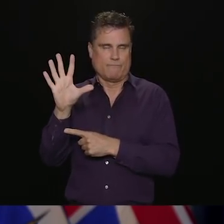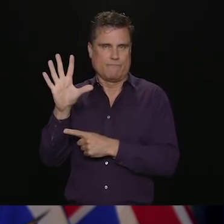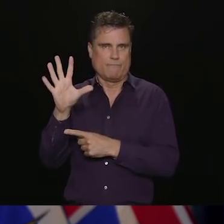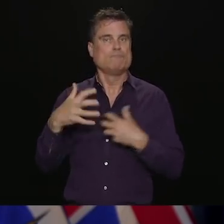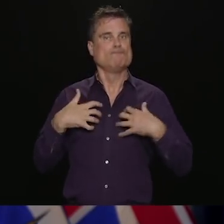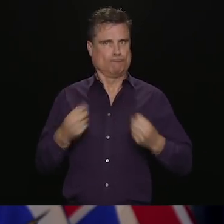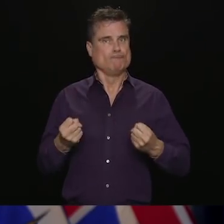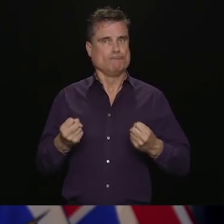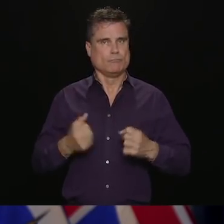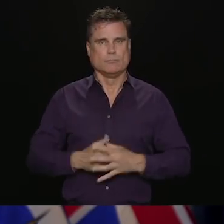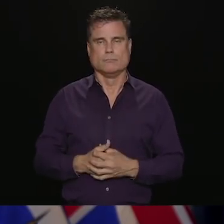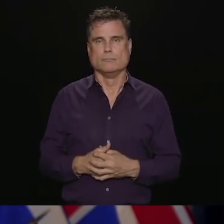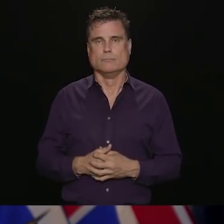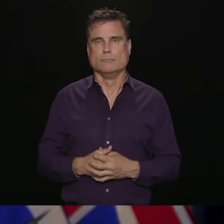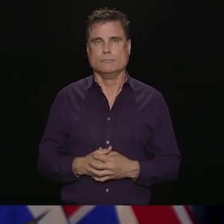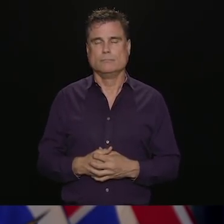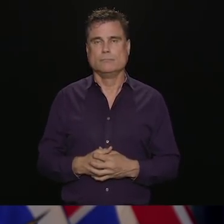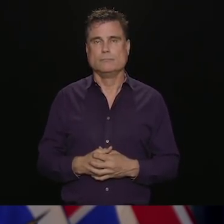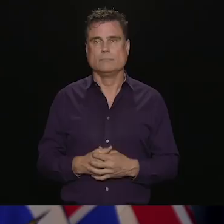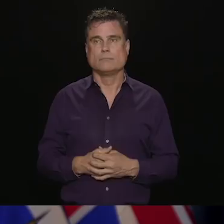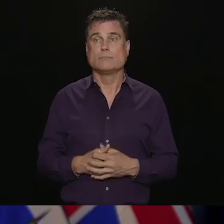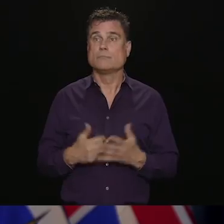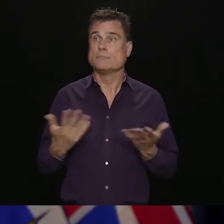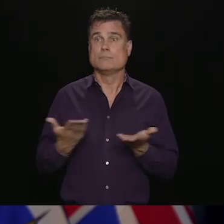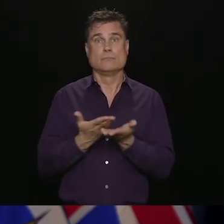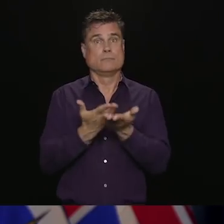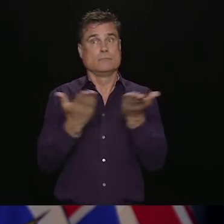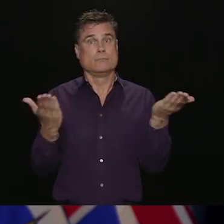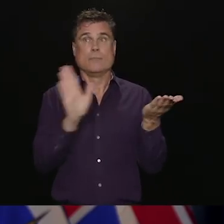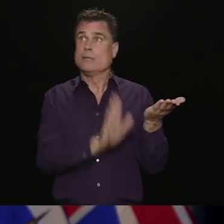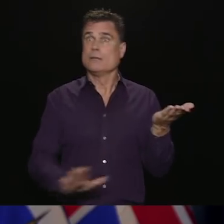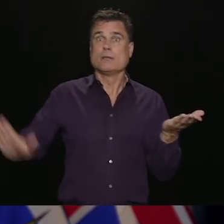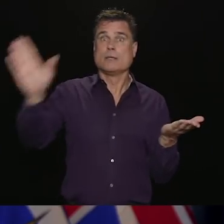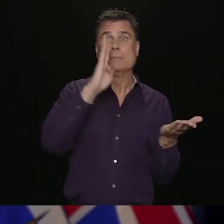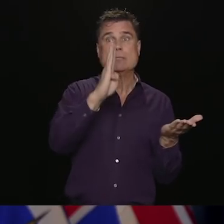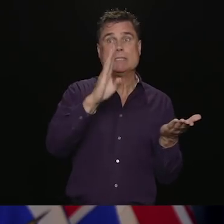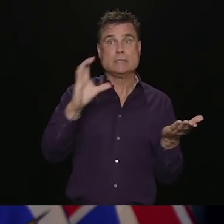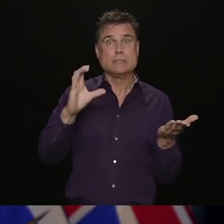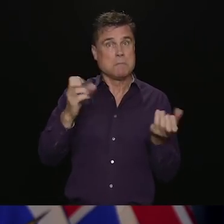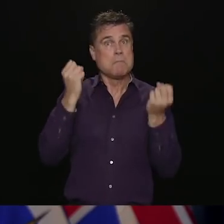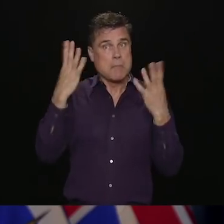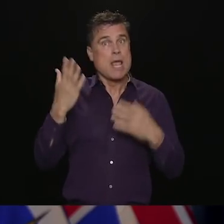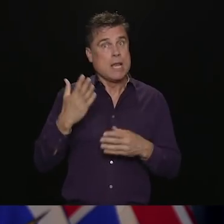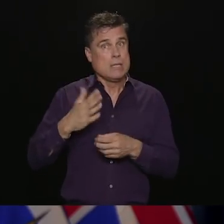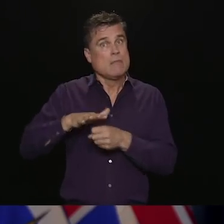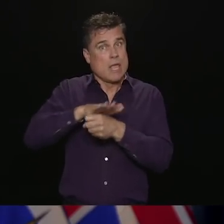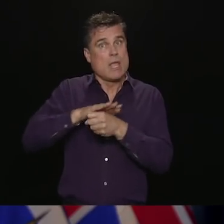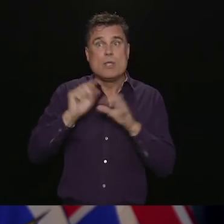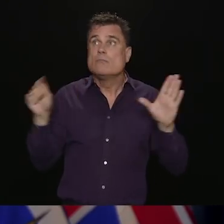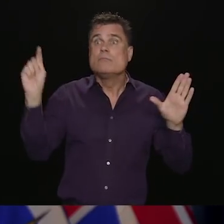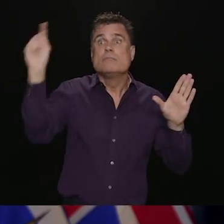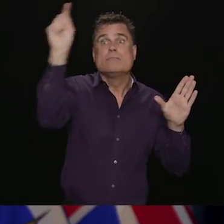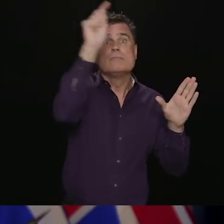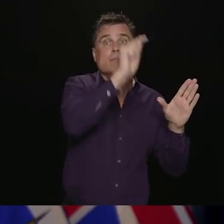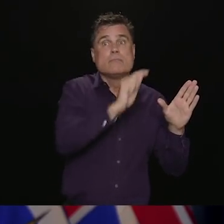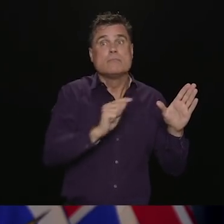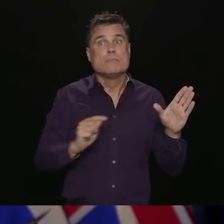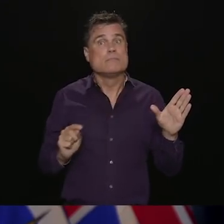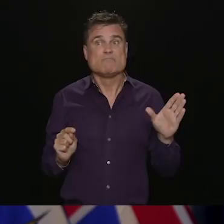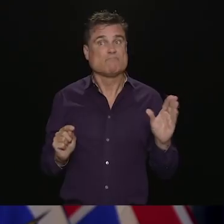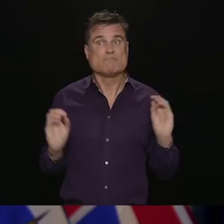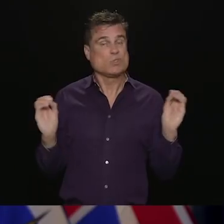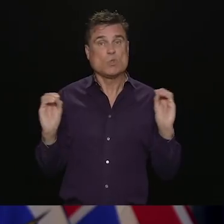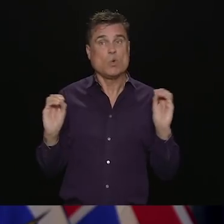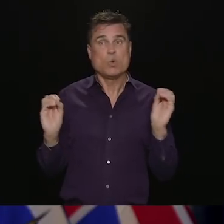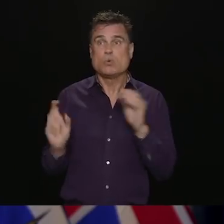So in many parts of our province where we have not had new cases in some time, it may feel almost